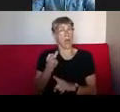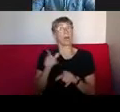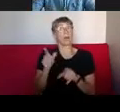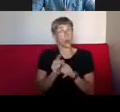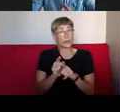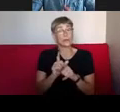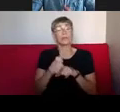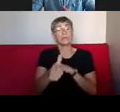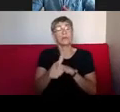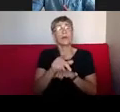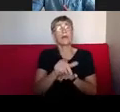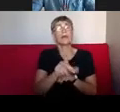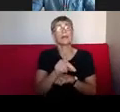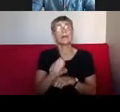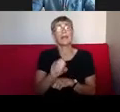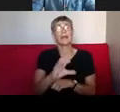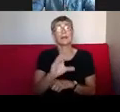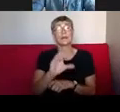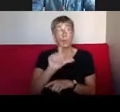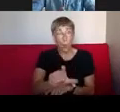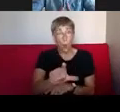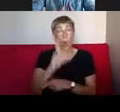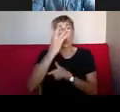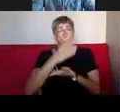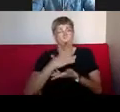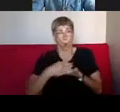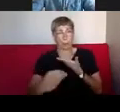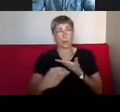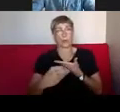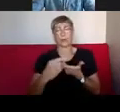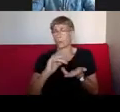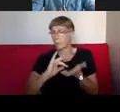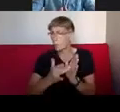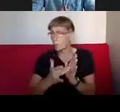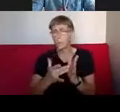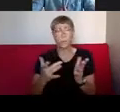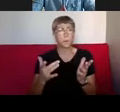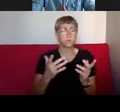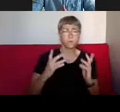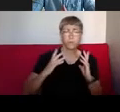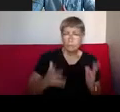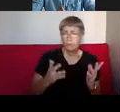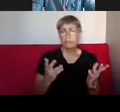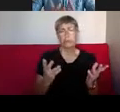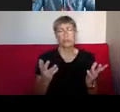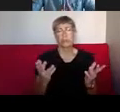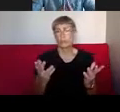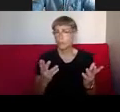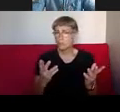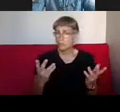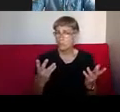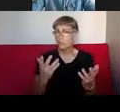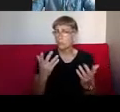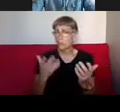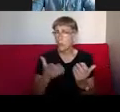in being involved in the process of job creation and job maintenance of the people with disabilities was really worthy.